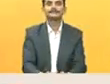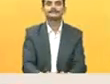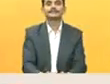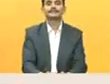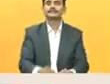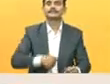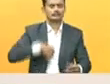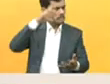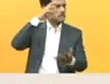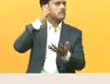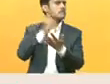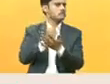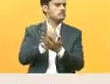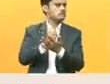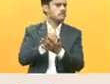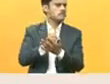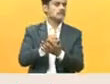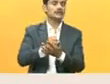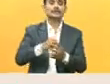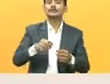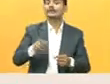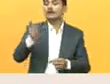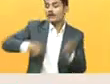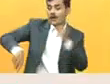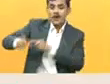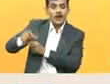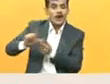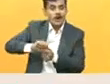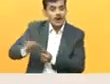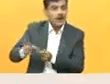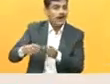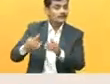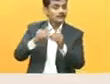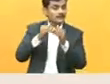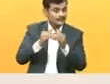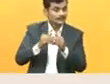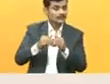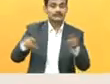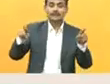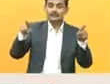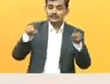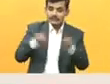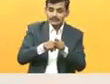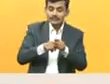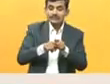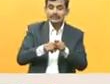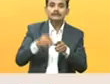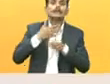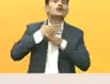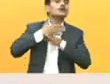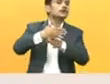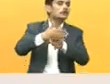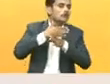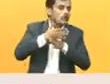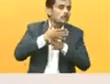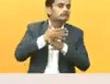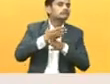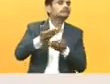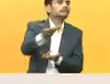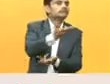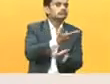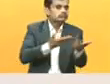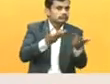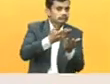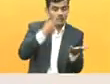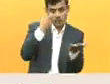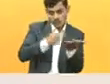take a decision in common and march in a cooperative way on that